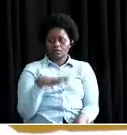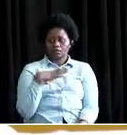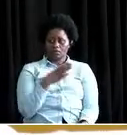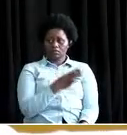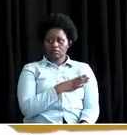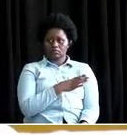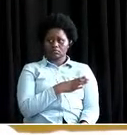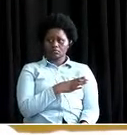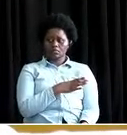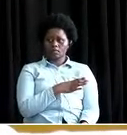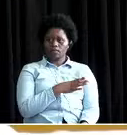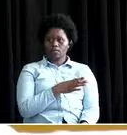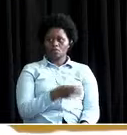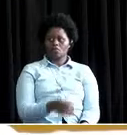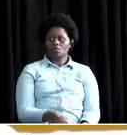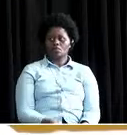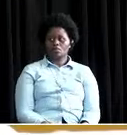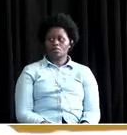Councillors.